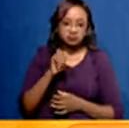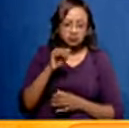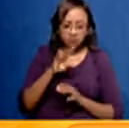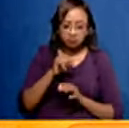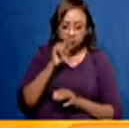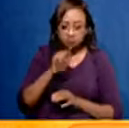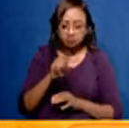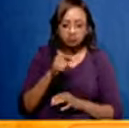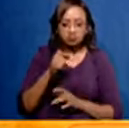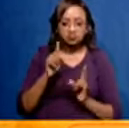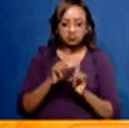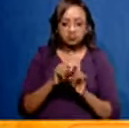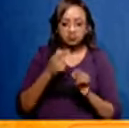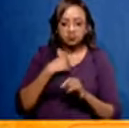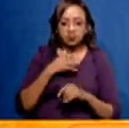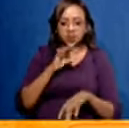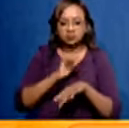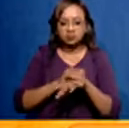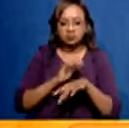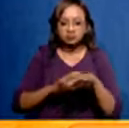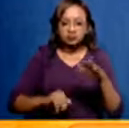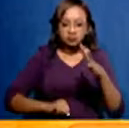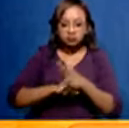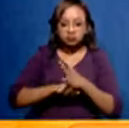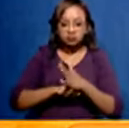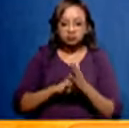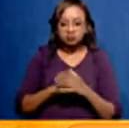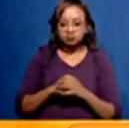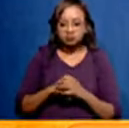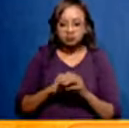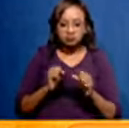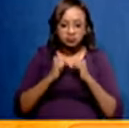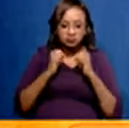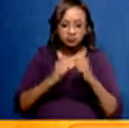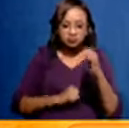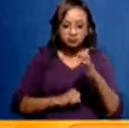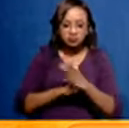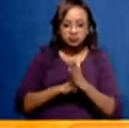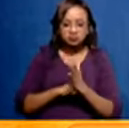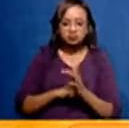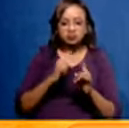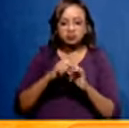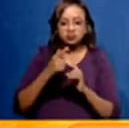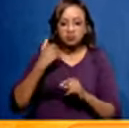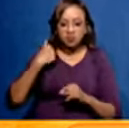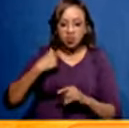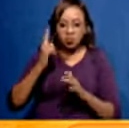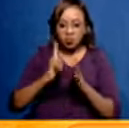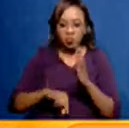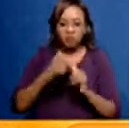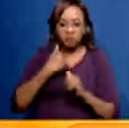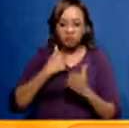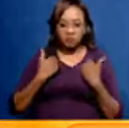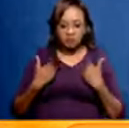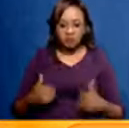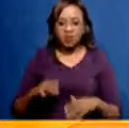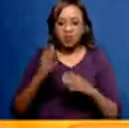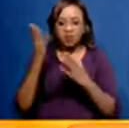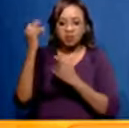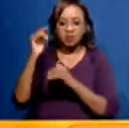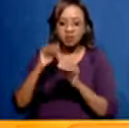heard strong support for this new direction. I don't expect strikes tomorrow. What I expect from management, what I expect